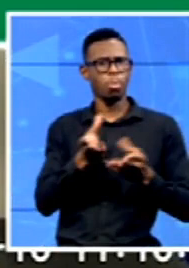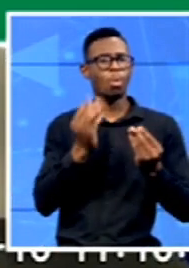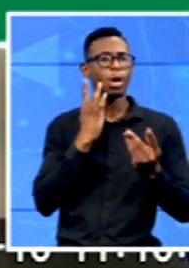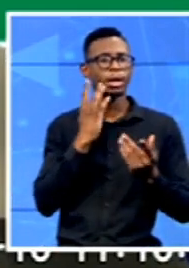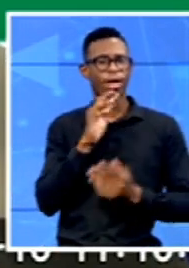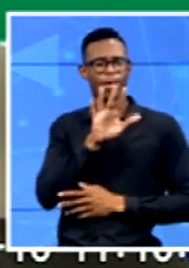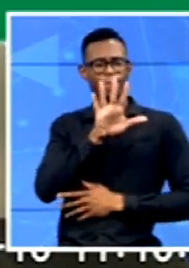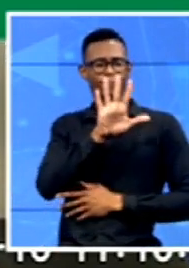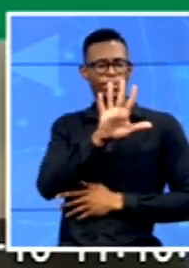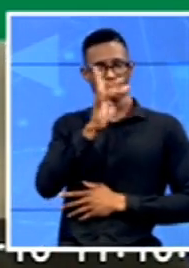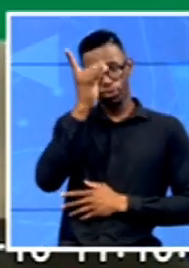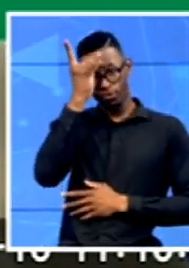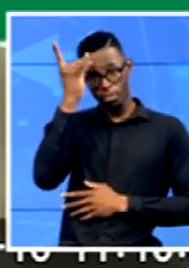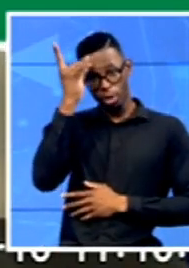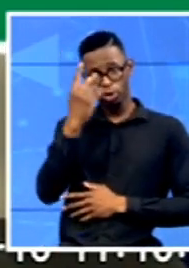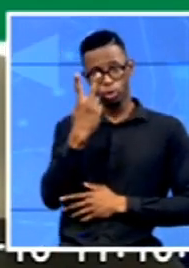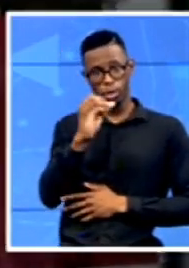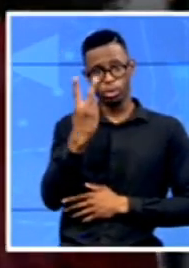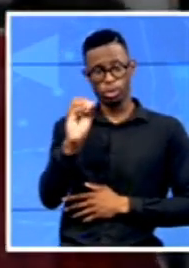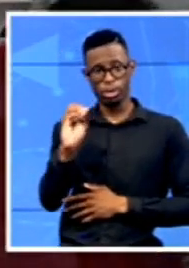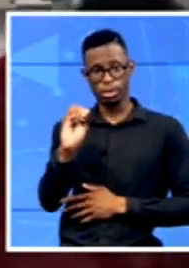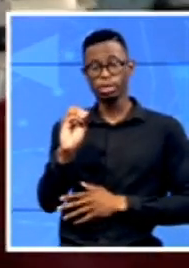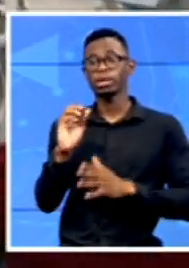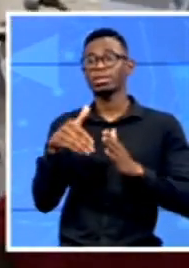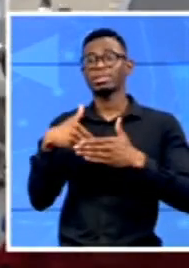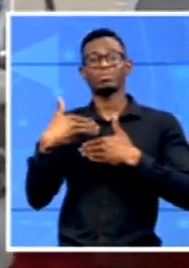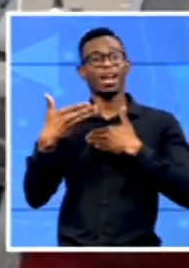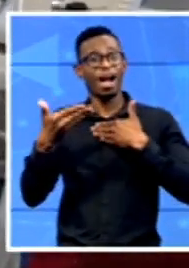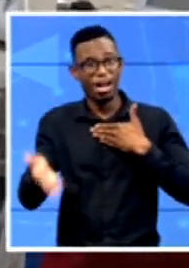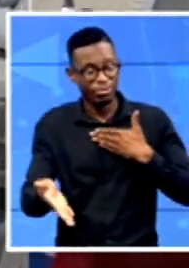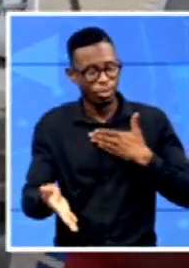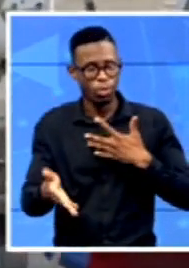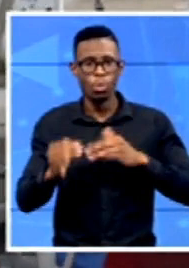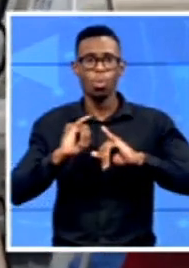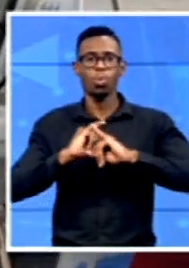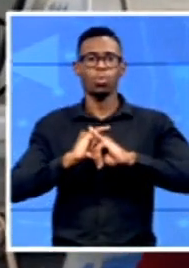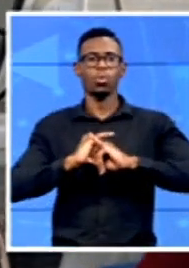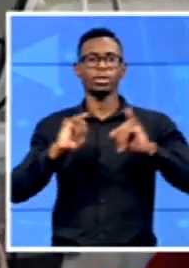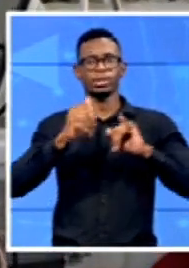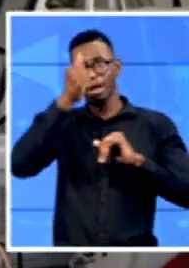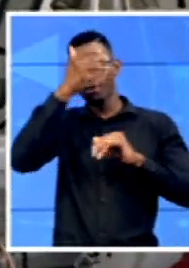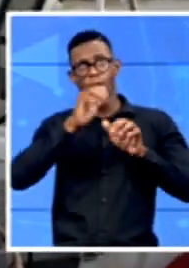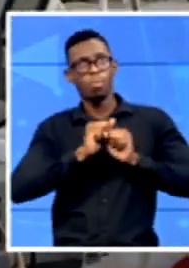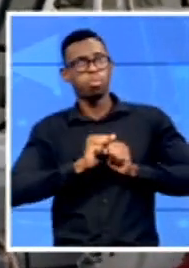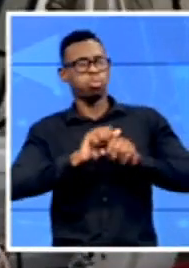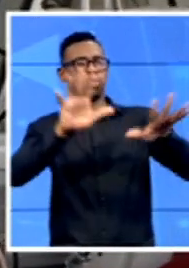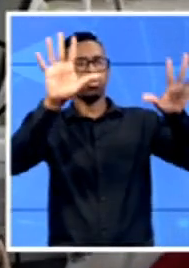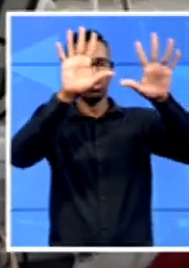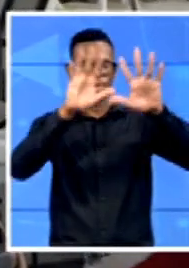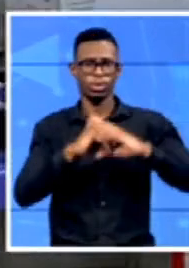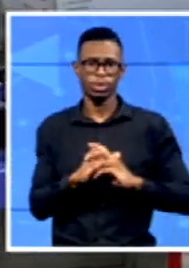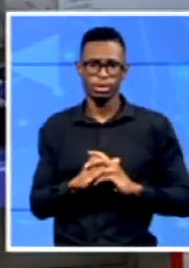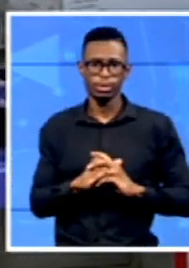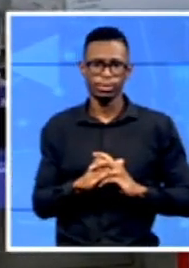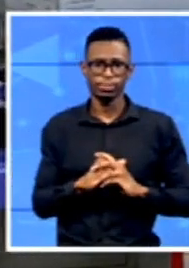the highest burden of COVID-19 in the continent. The pandemic has also seen the continent develop capacity in the health sector with